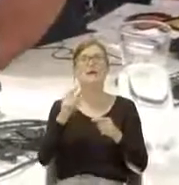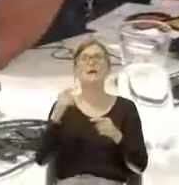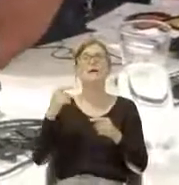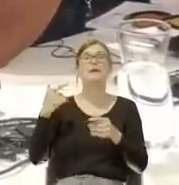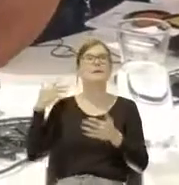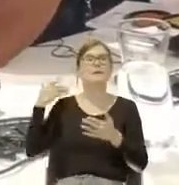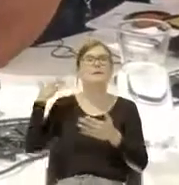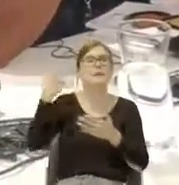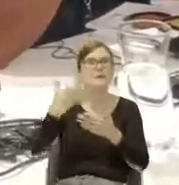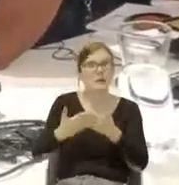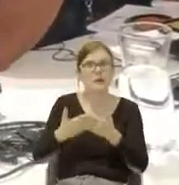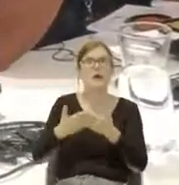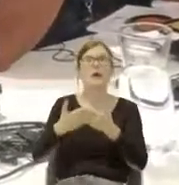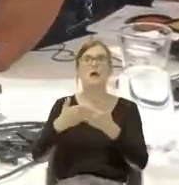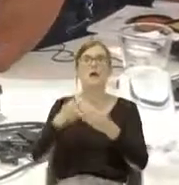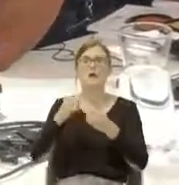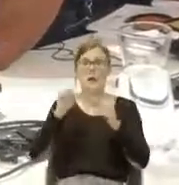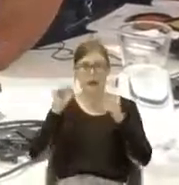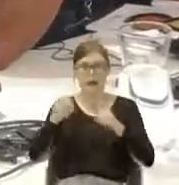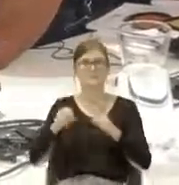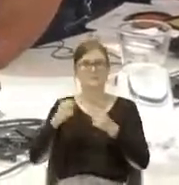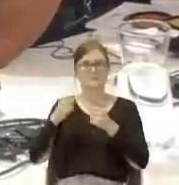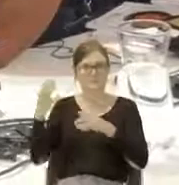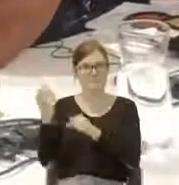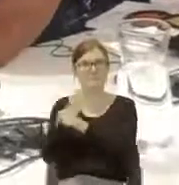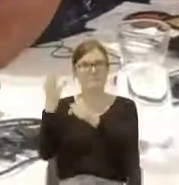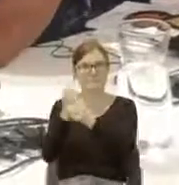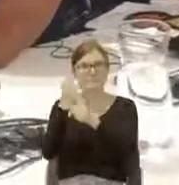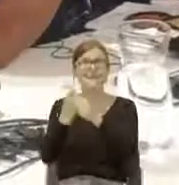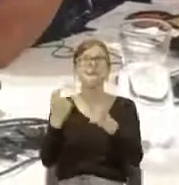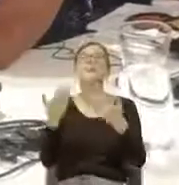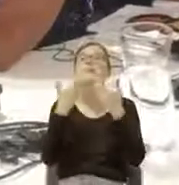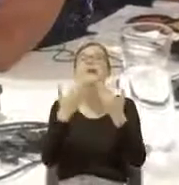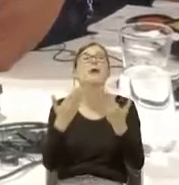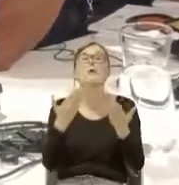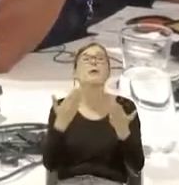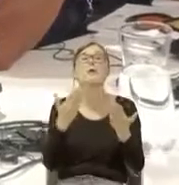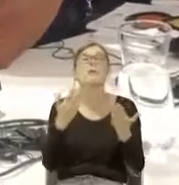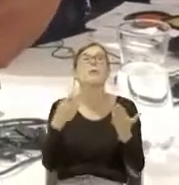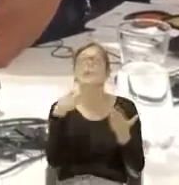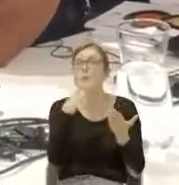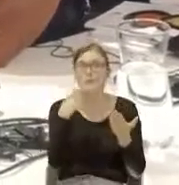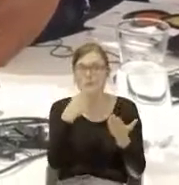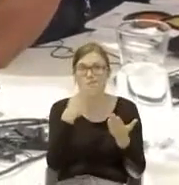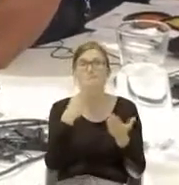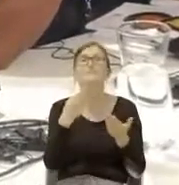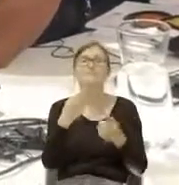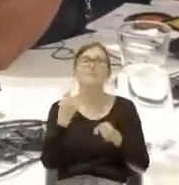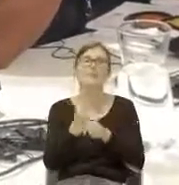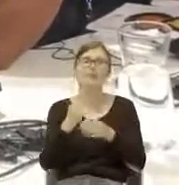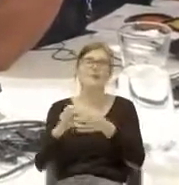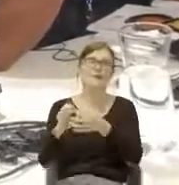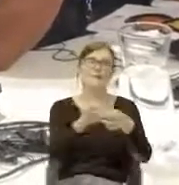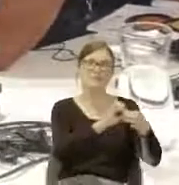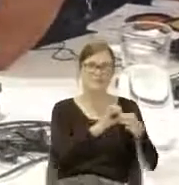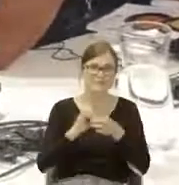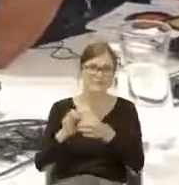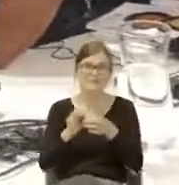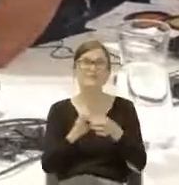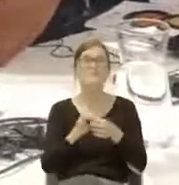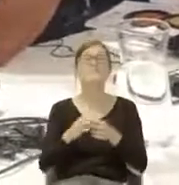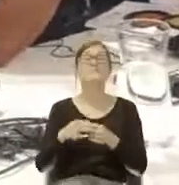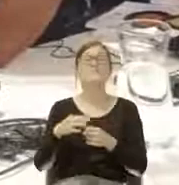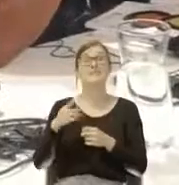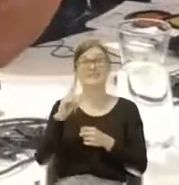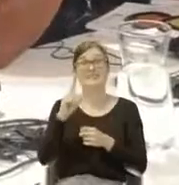done. COVID is not that far away. The pandemic is not that far away. We had, in a very short period of